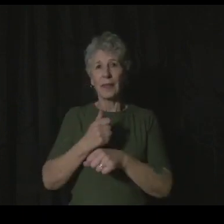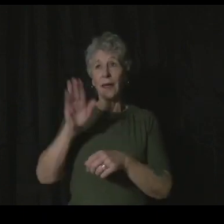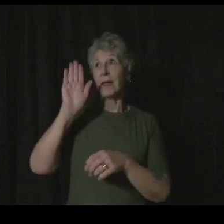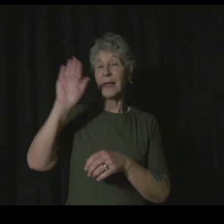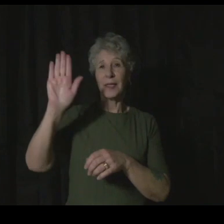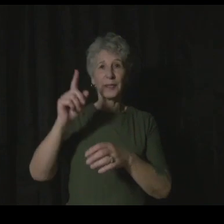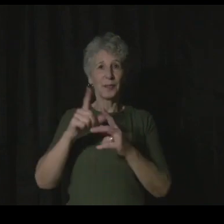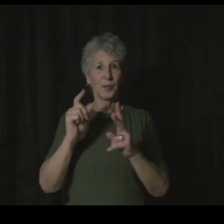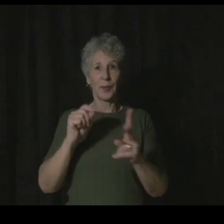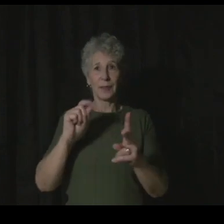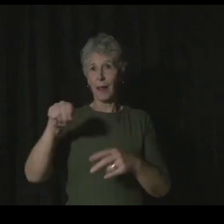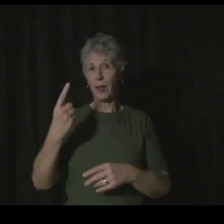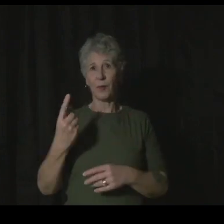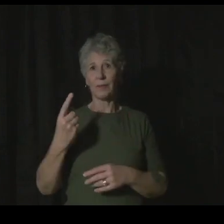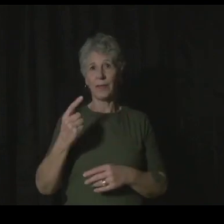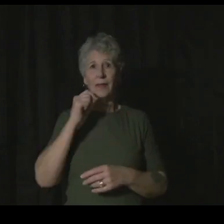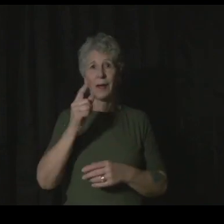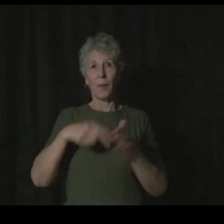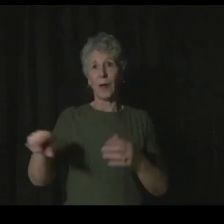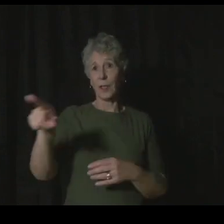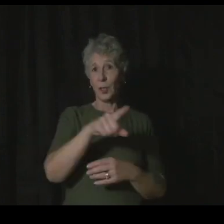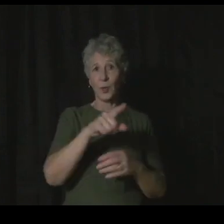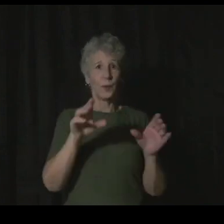his choice alone and not what you do.